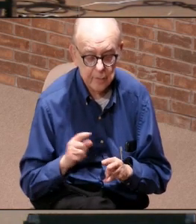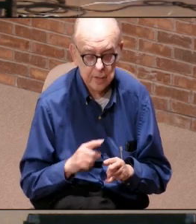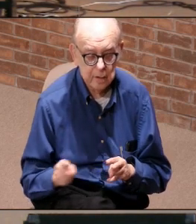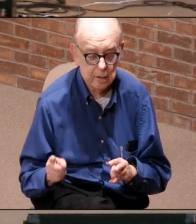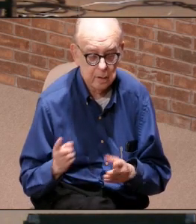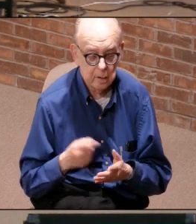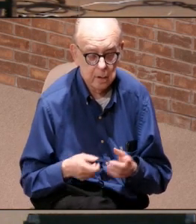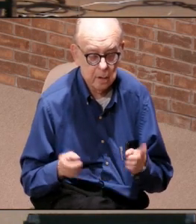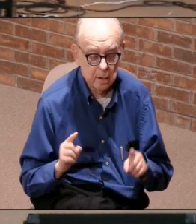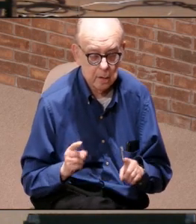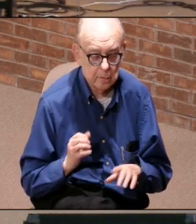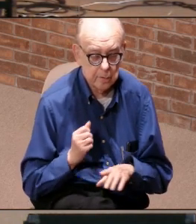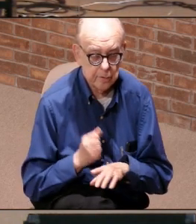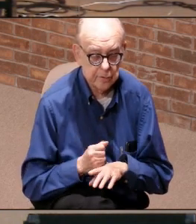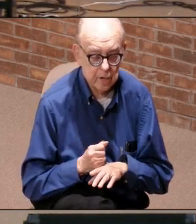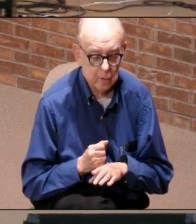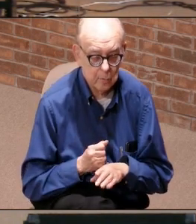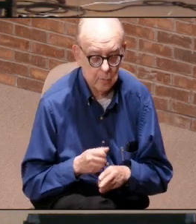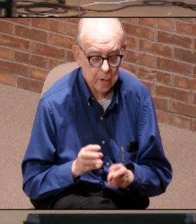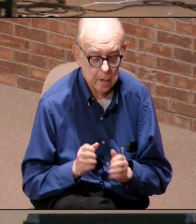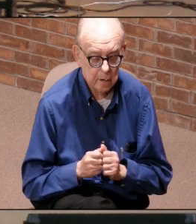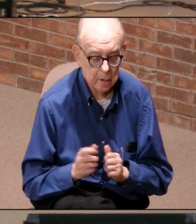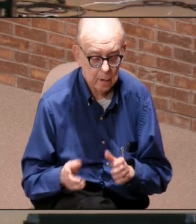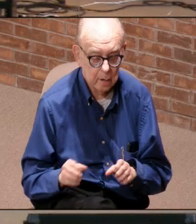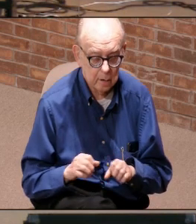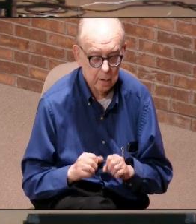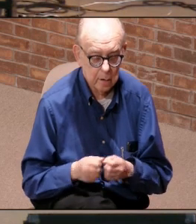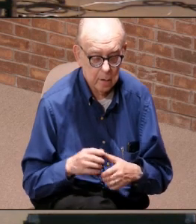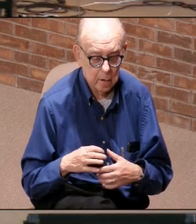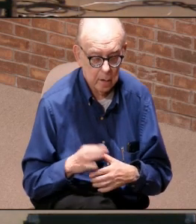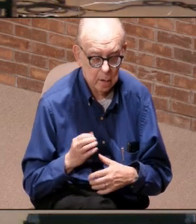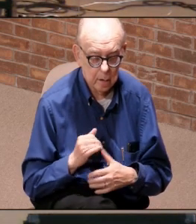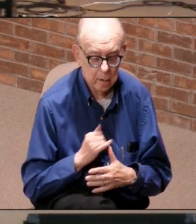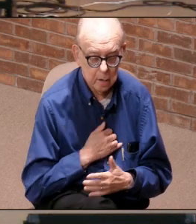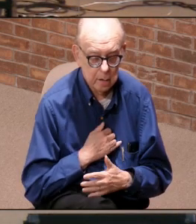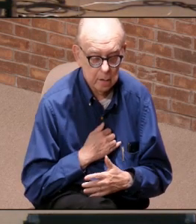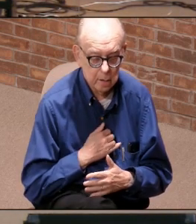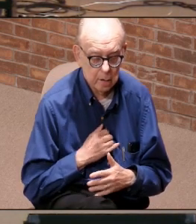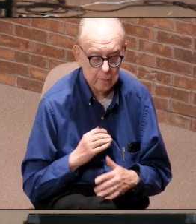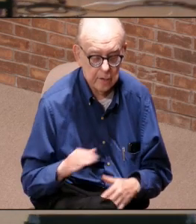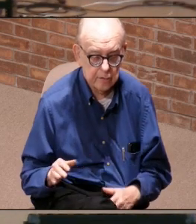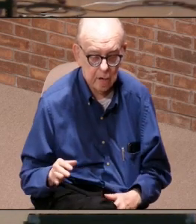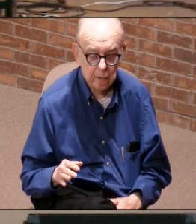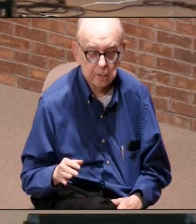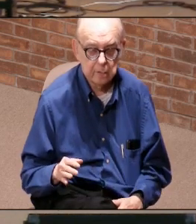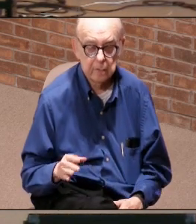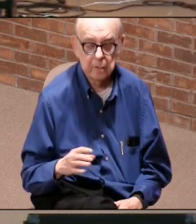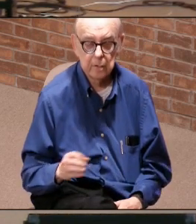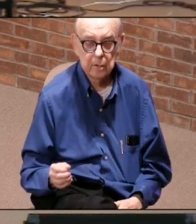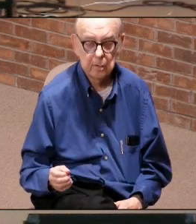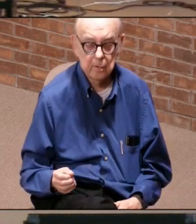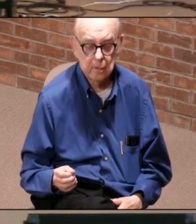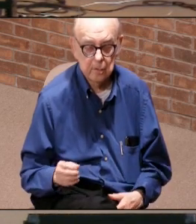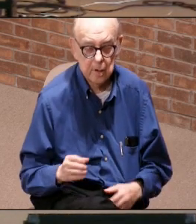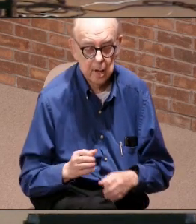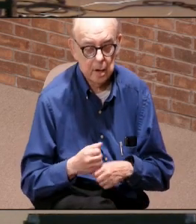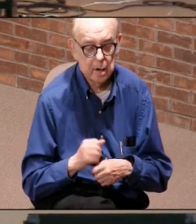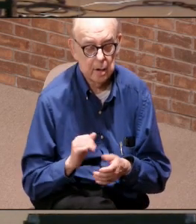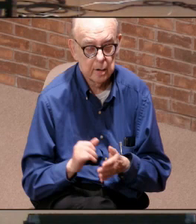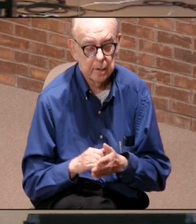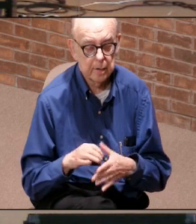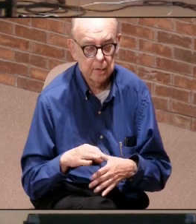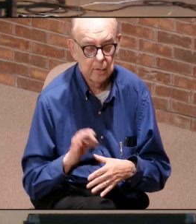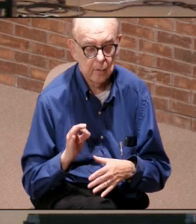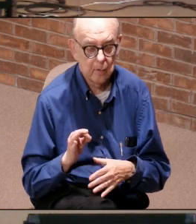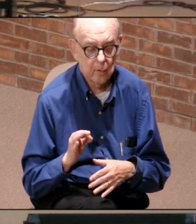Because what happens when you set a pattern for them? You break the spirit of that child and mold that